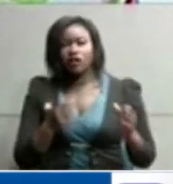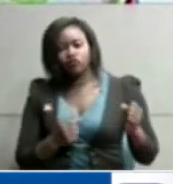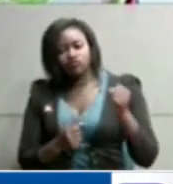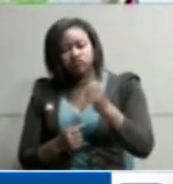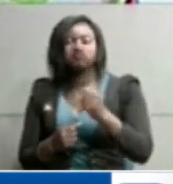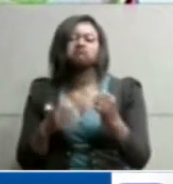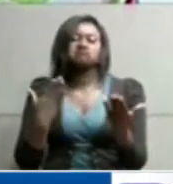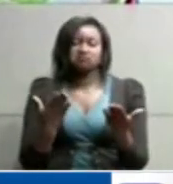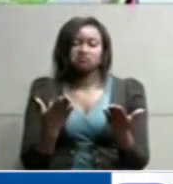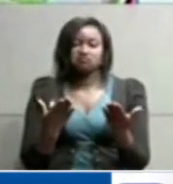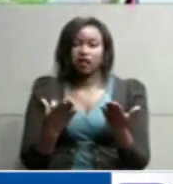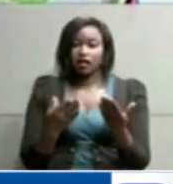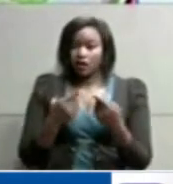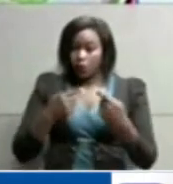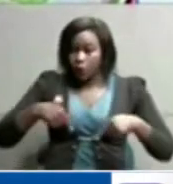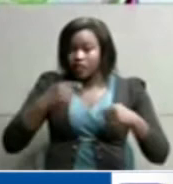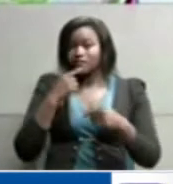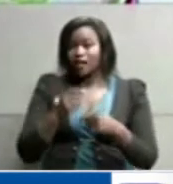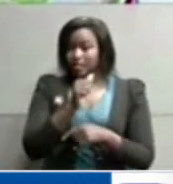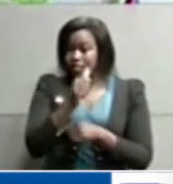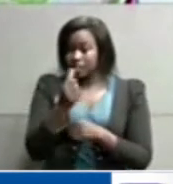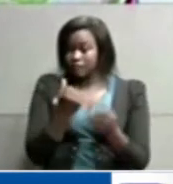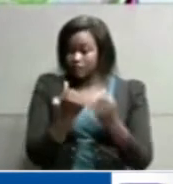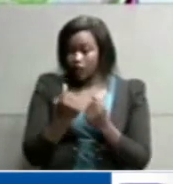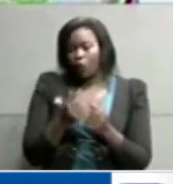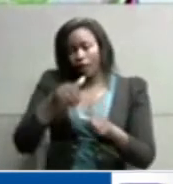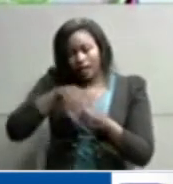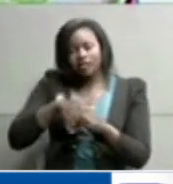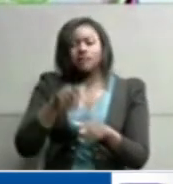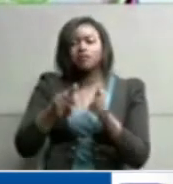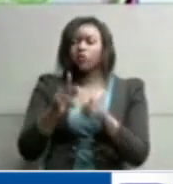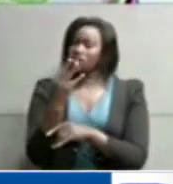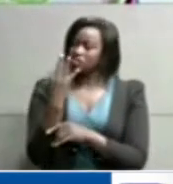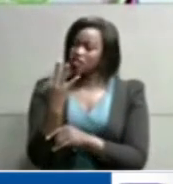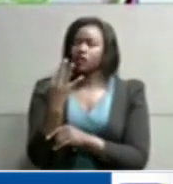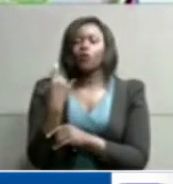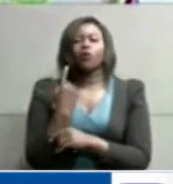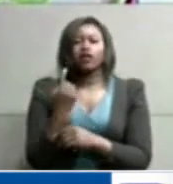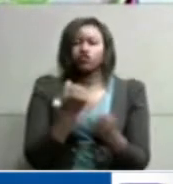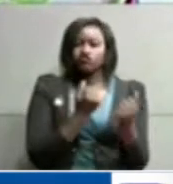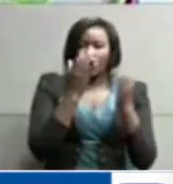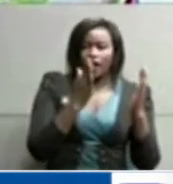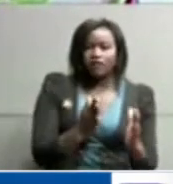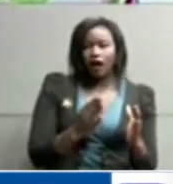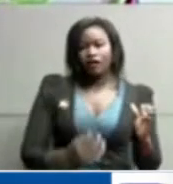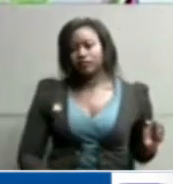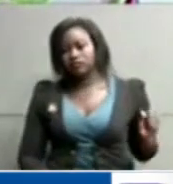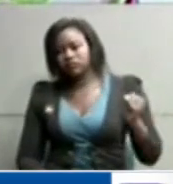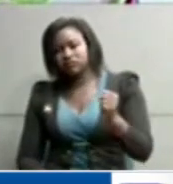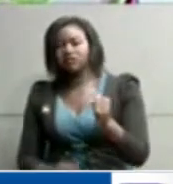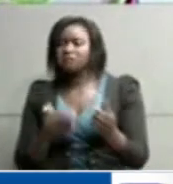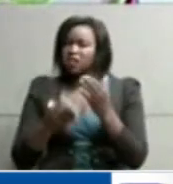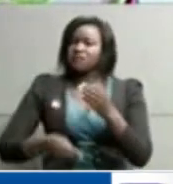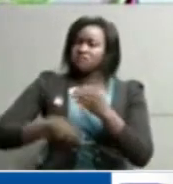We said only three per vehicle, not more than three. The driver, the tannboy, maybe one other person.